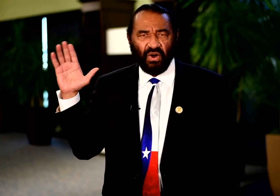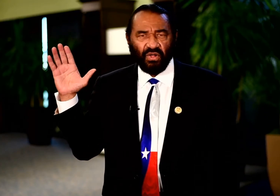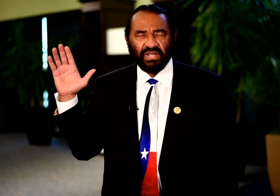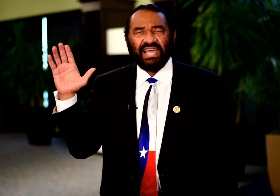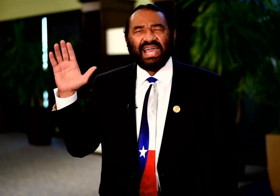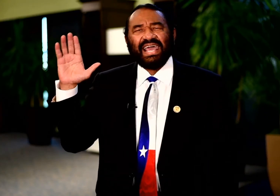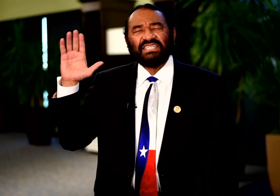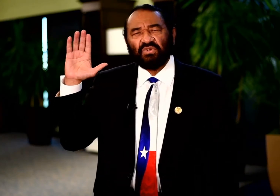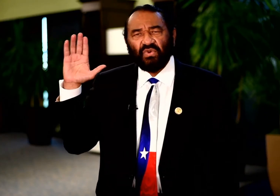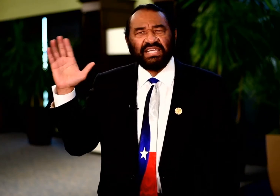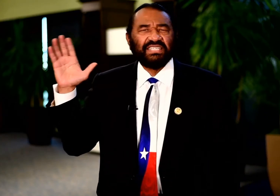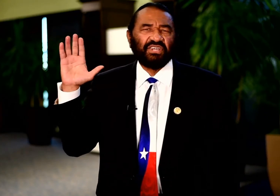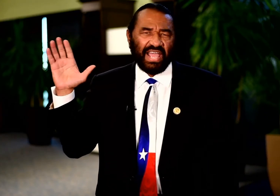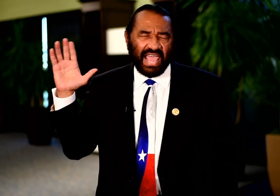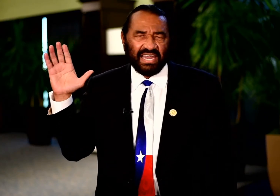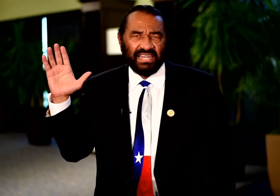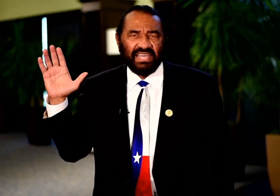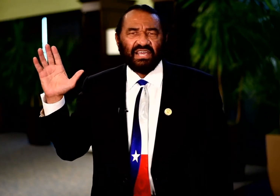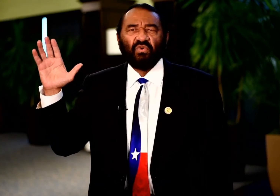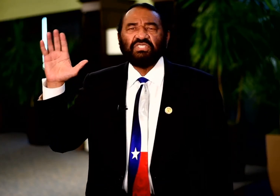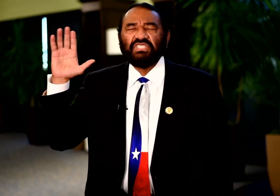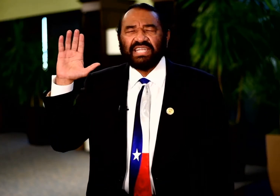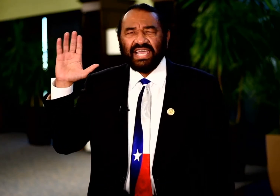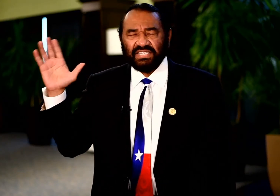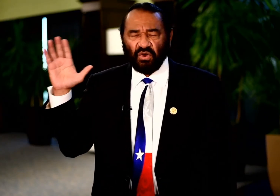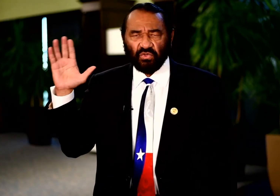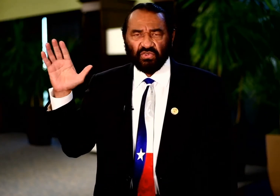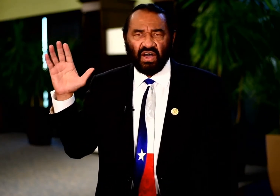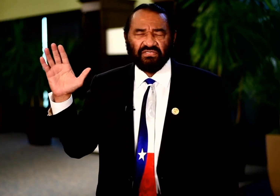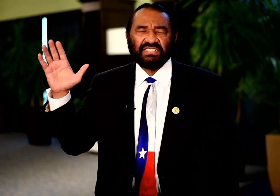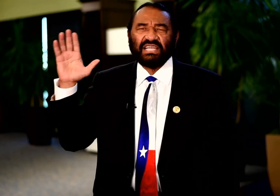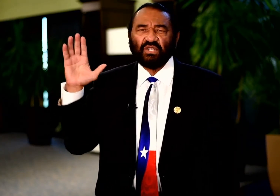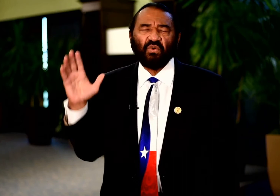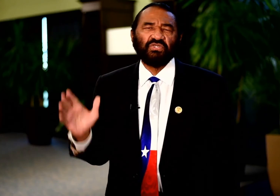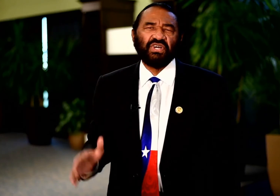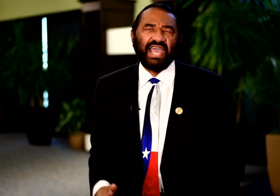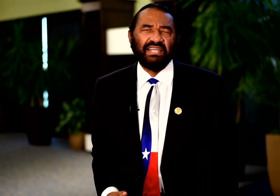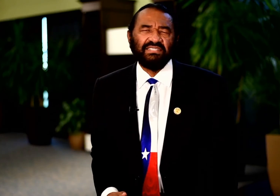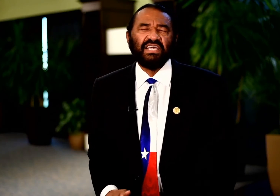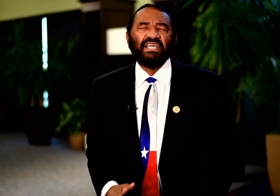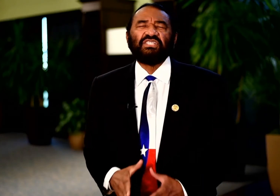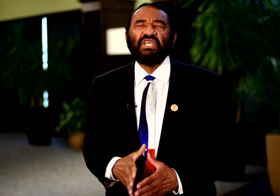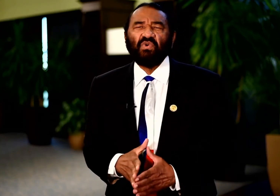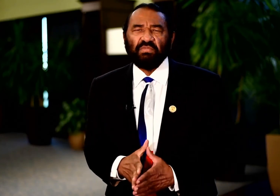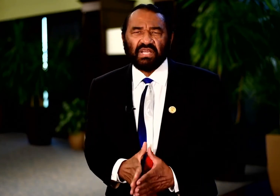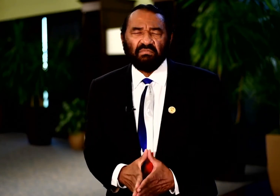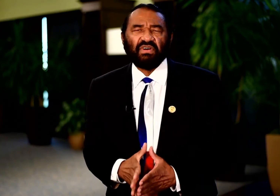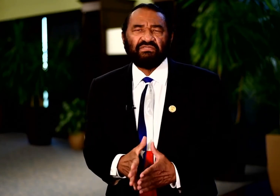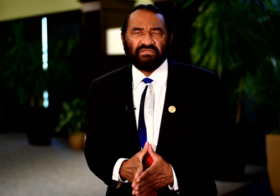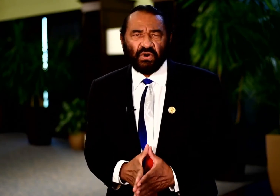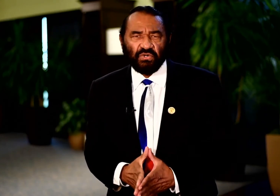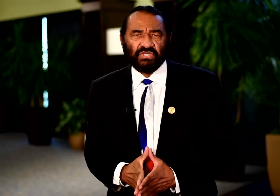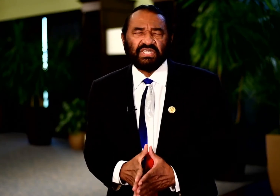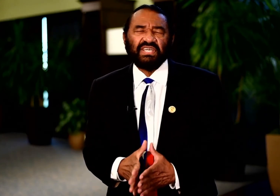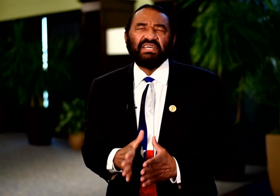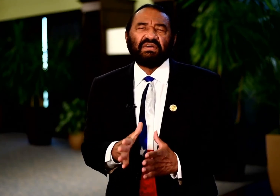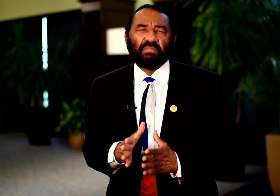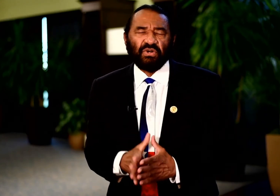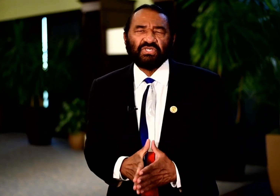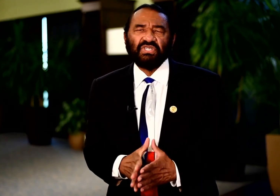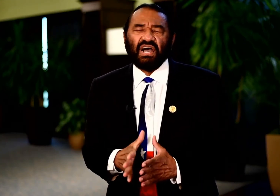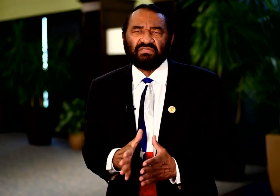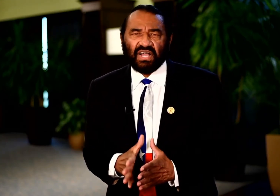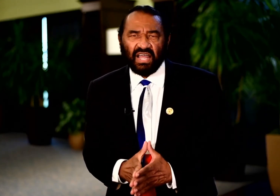her hands on the Mall. And as she raises her hand, once she takes an oath of office and lowers her hand, she will become the